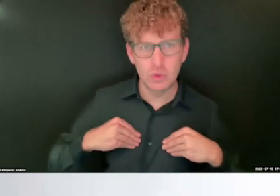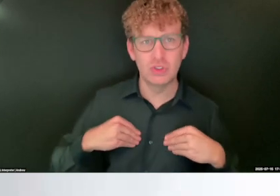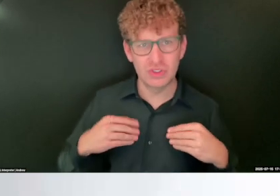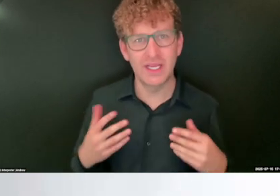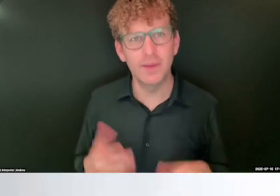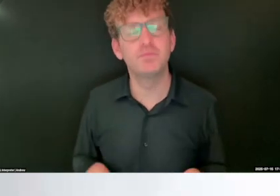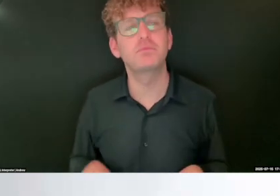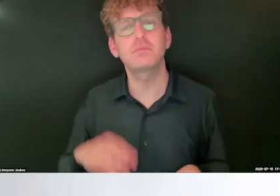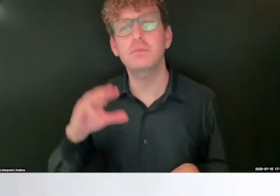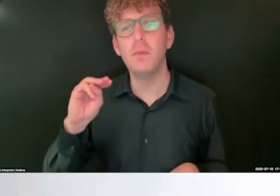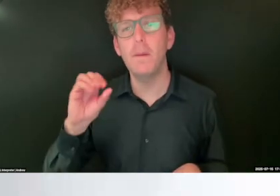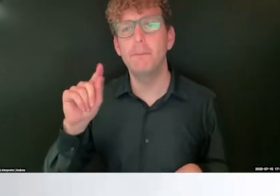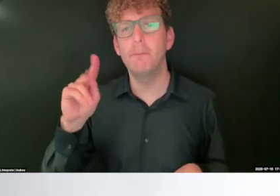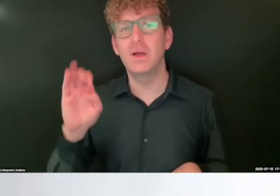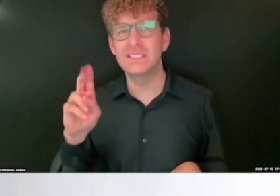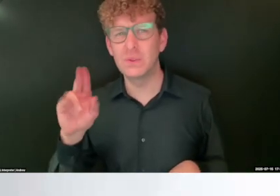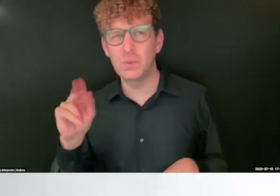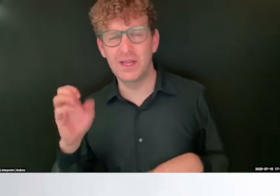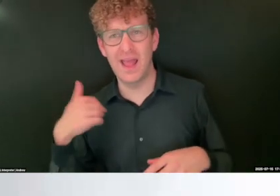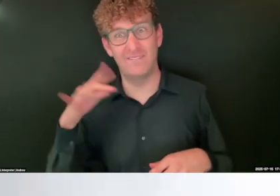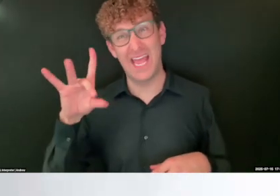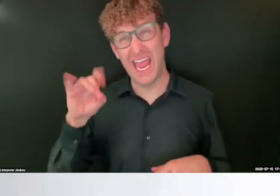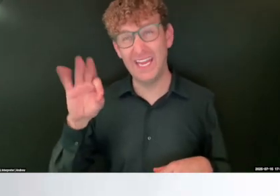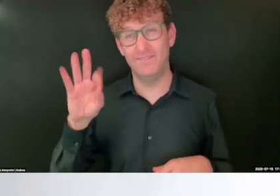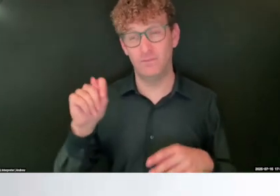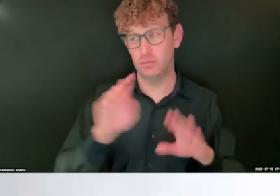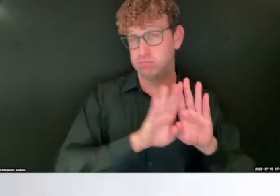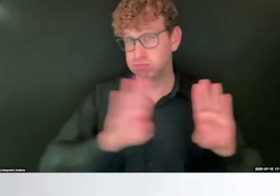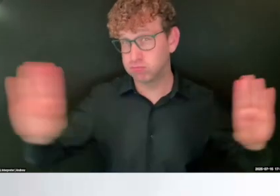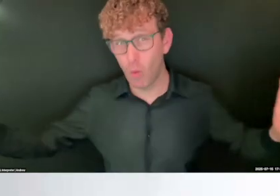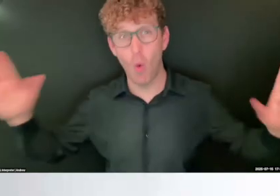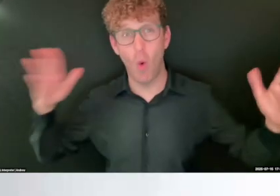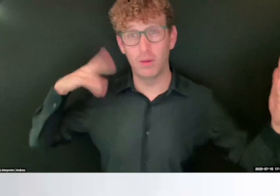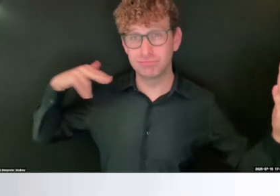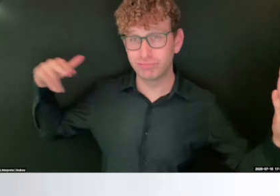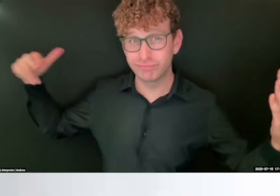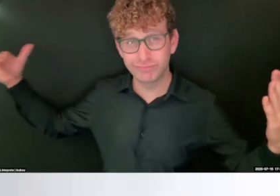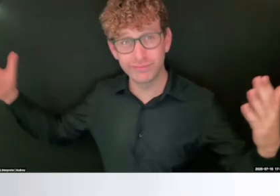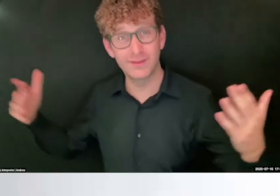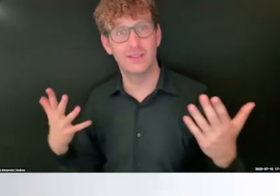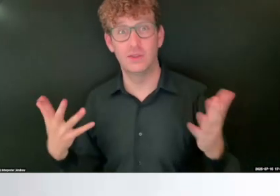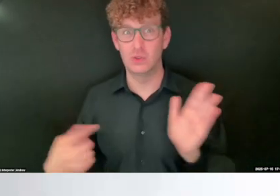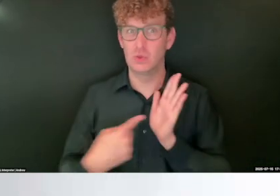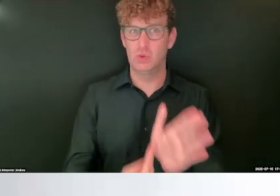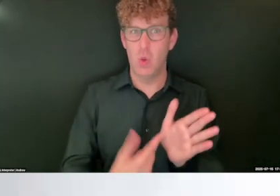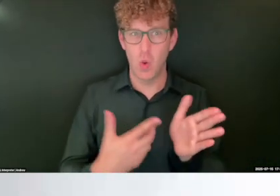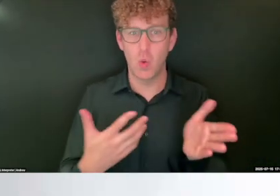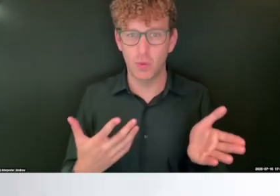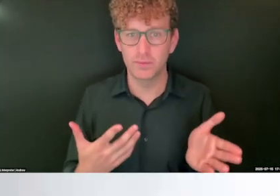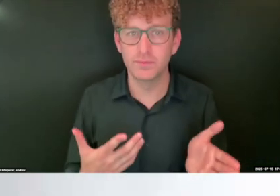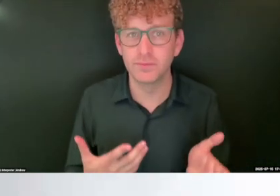by Pulitzer Prize-winning artist Lalo Alcaraz on display right next to the Pomona Freeway, which